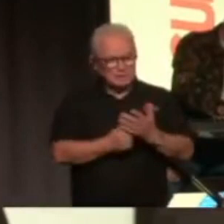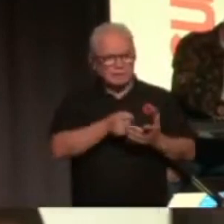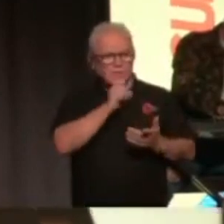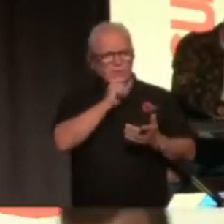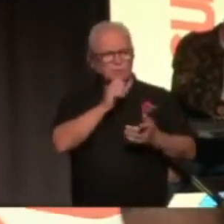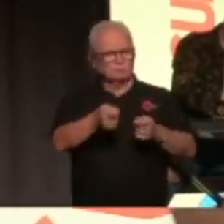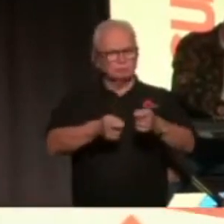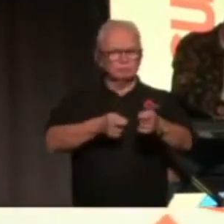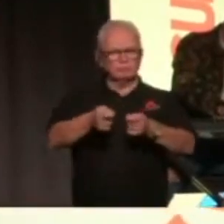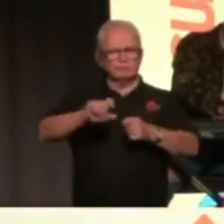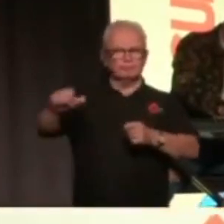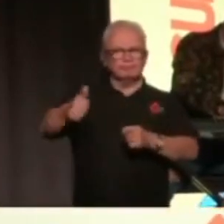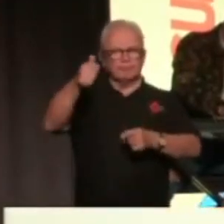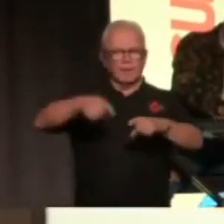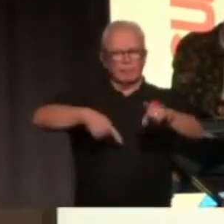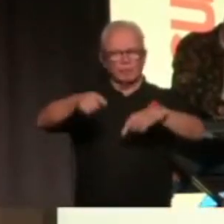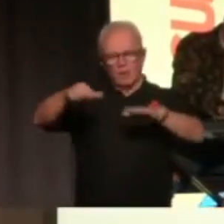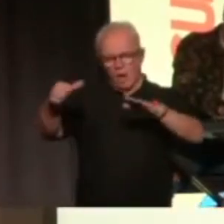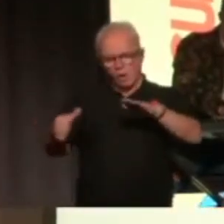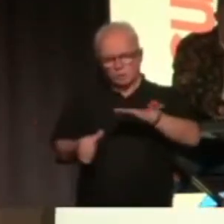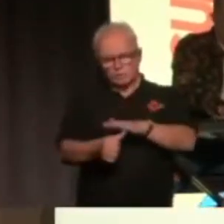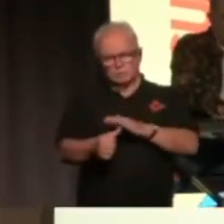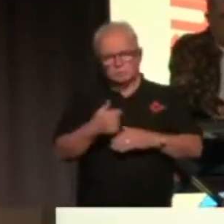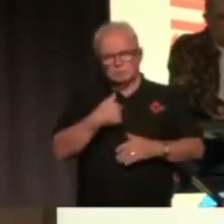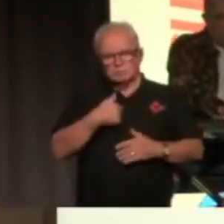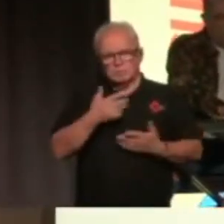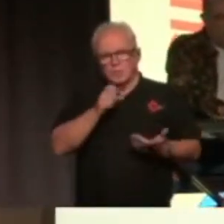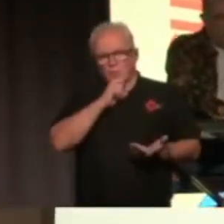whose government will you come under.